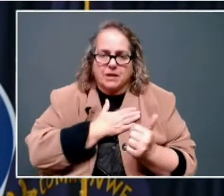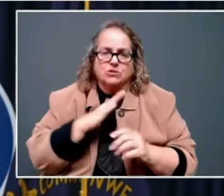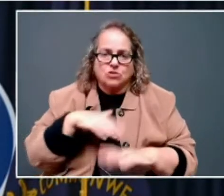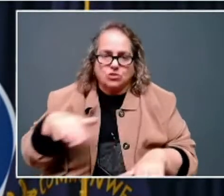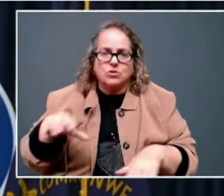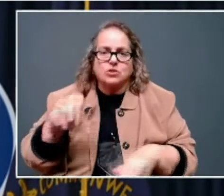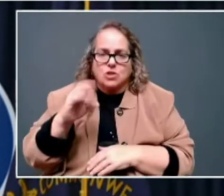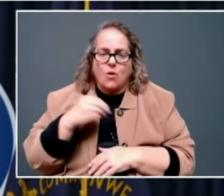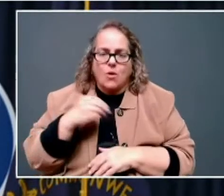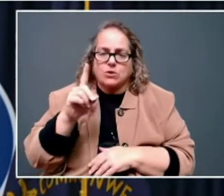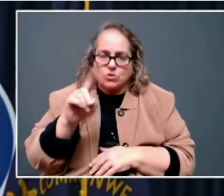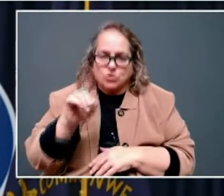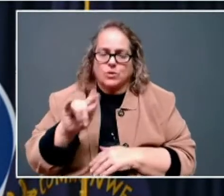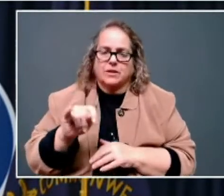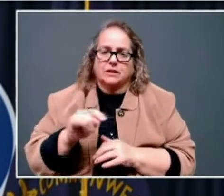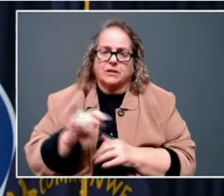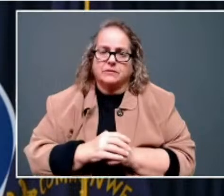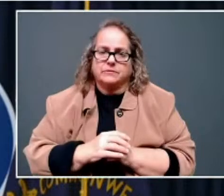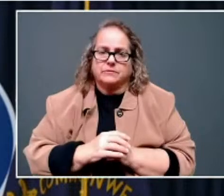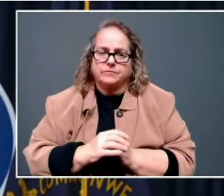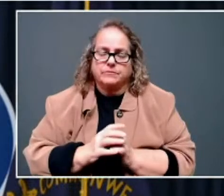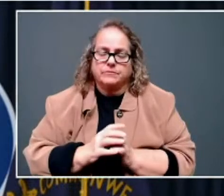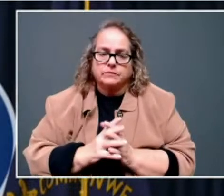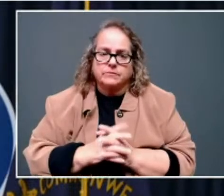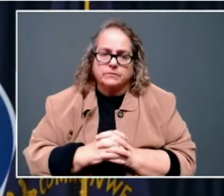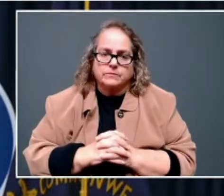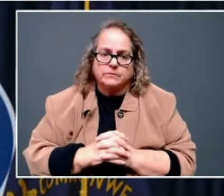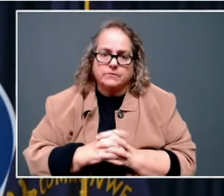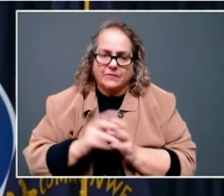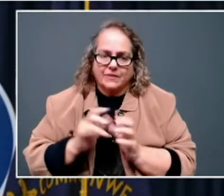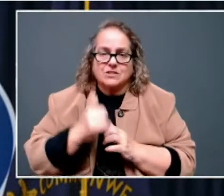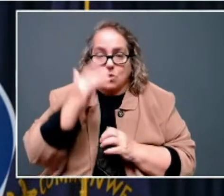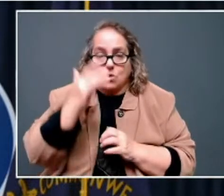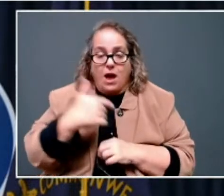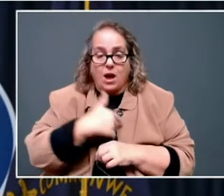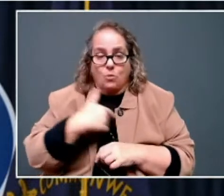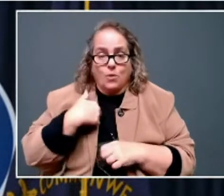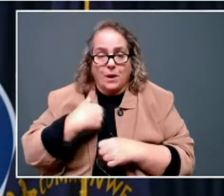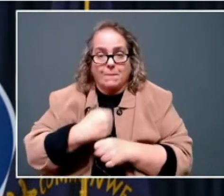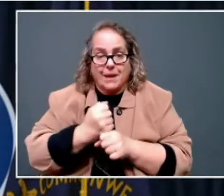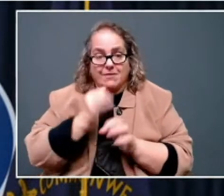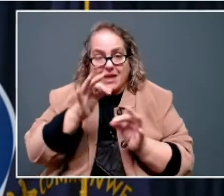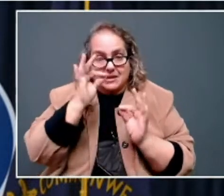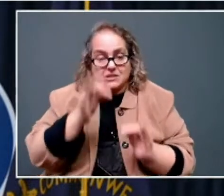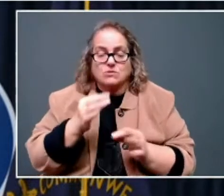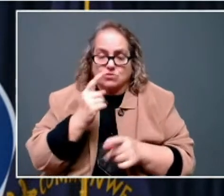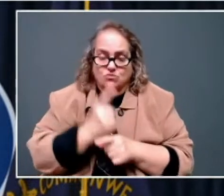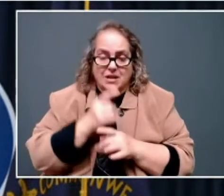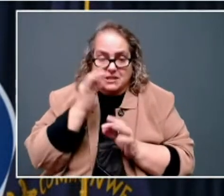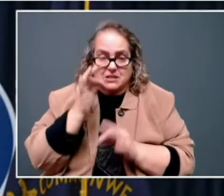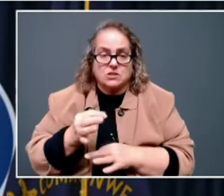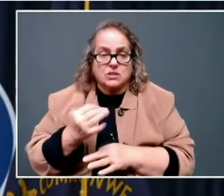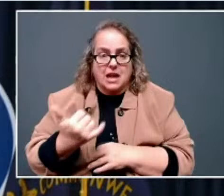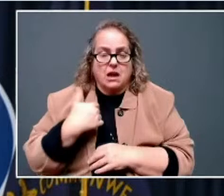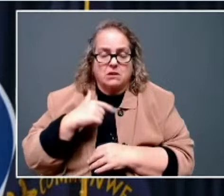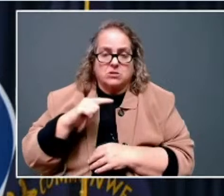why we made that decision, which is, I think, the right decision. I'm going to turn it over to Dr. Stack